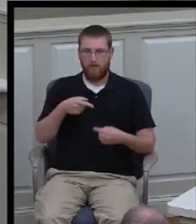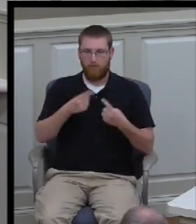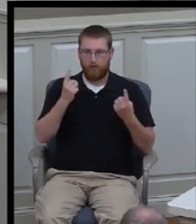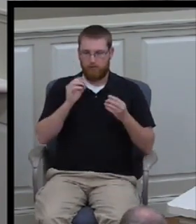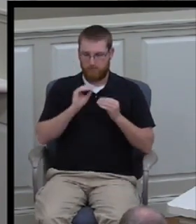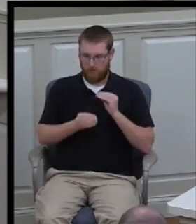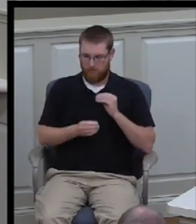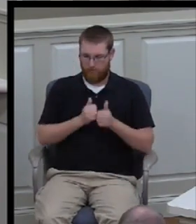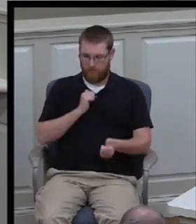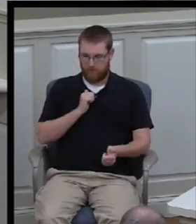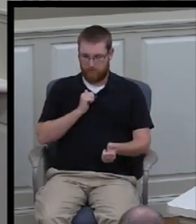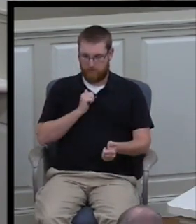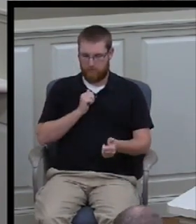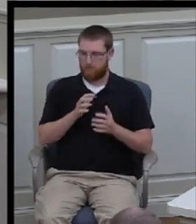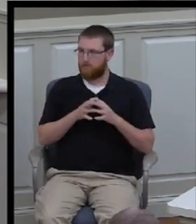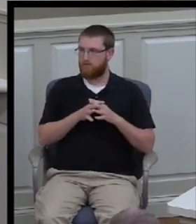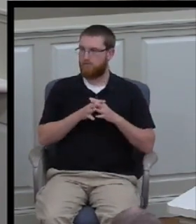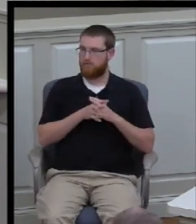like sign. Motion carries.